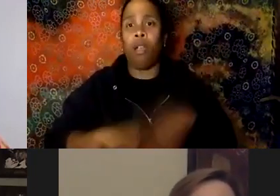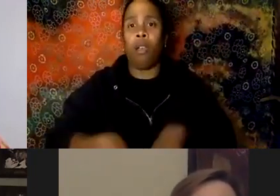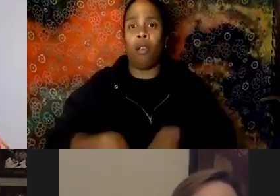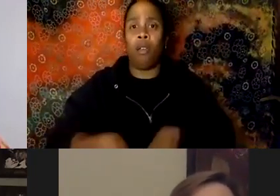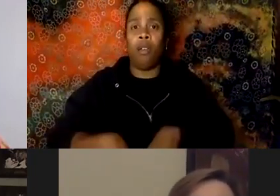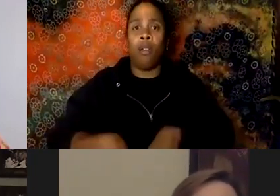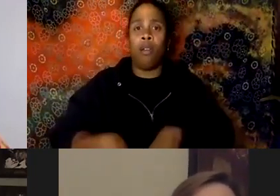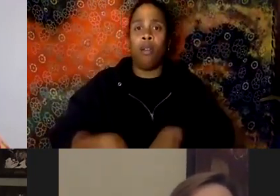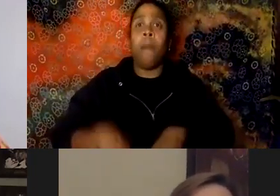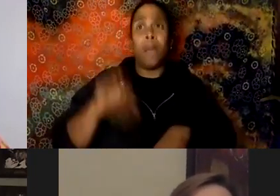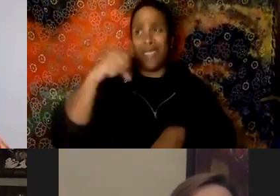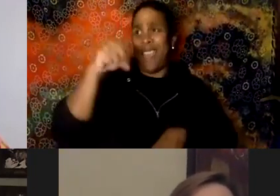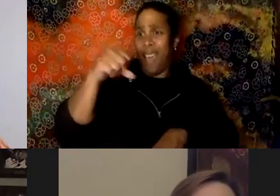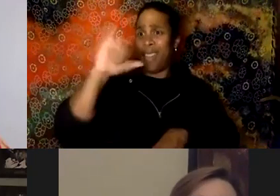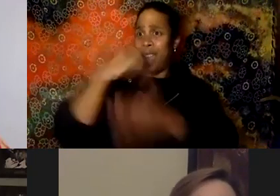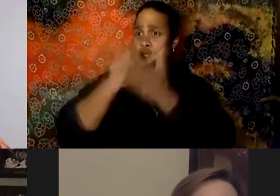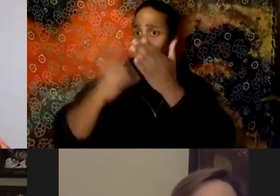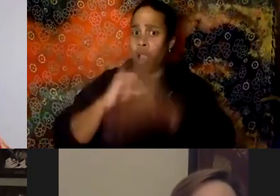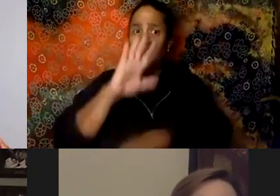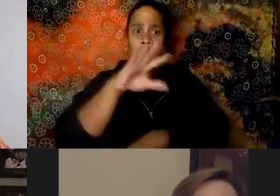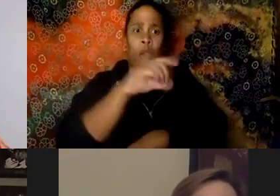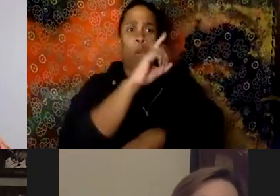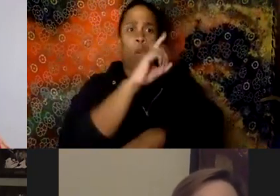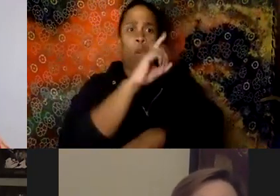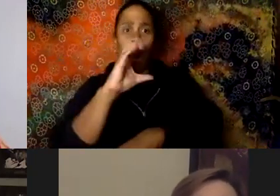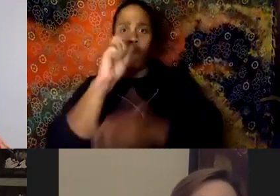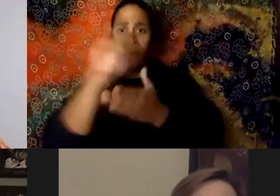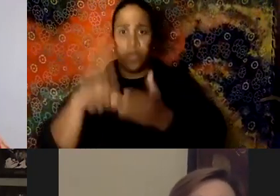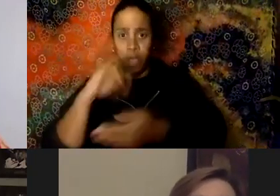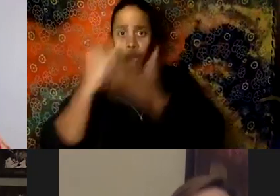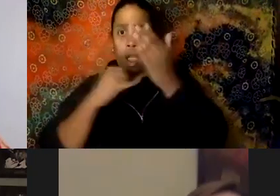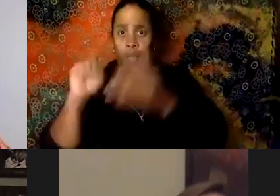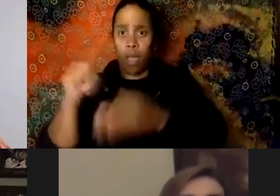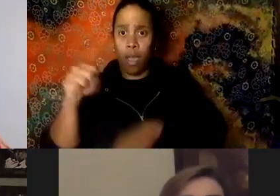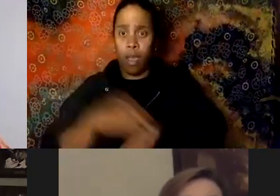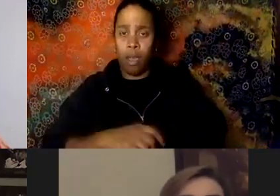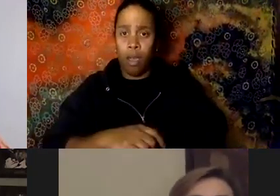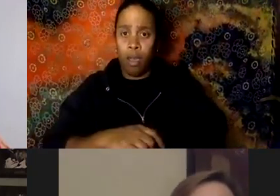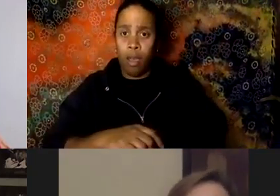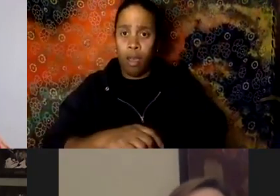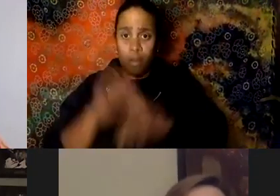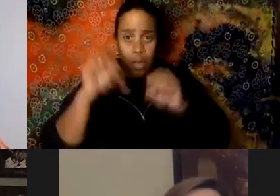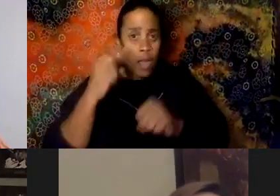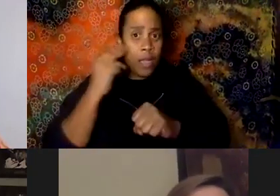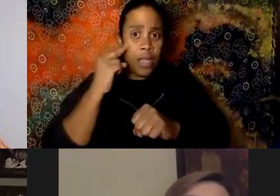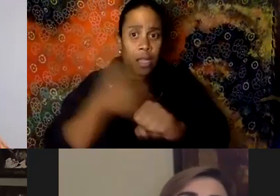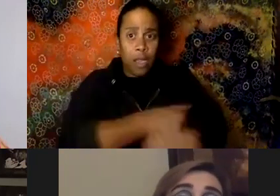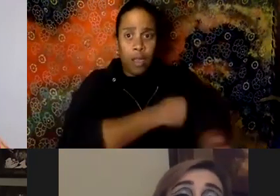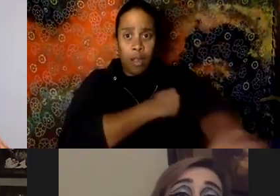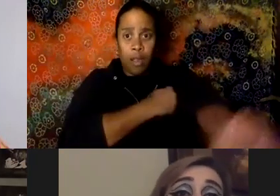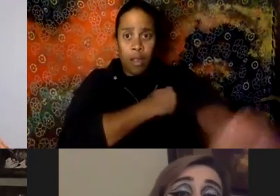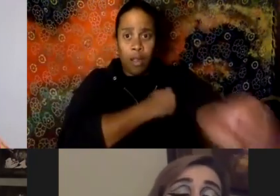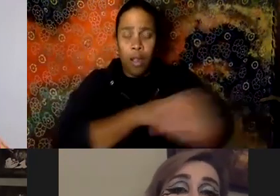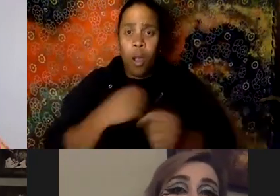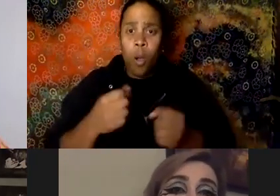energy and it's art. That is I mean, 100% art. Yeah. Yeah, that Here's is art. Can you see this is the one for the day. Hold on, let me see